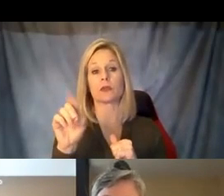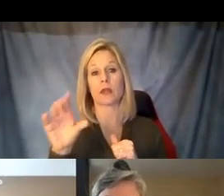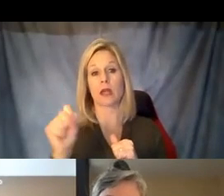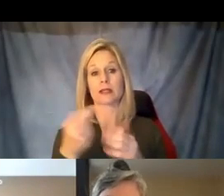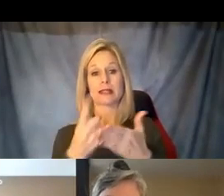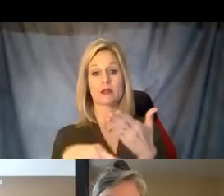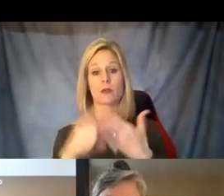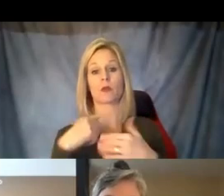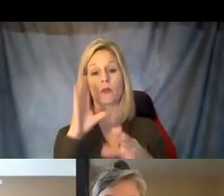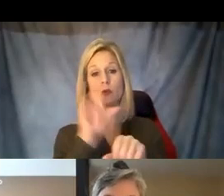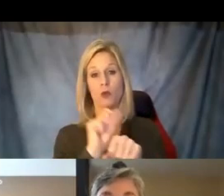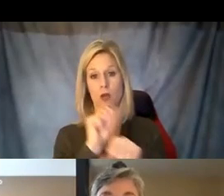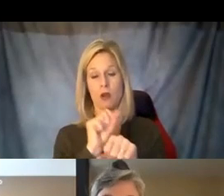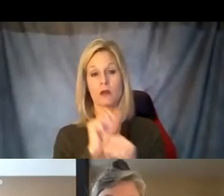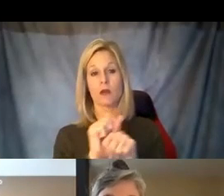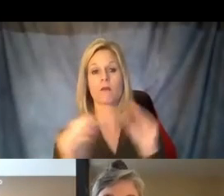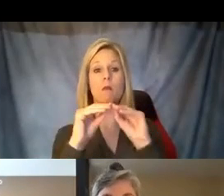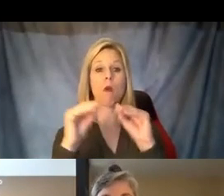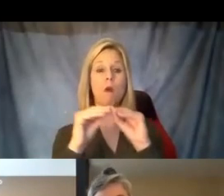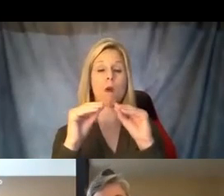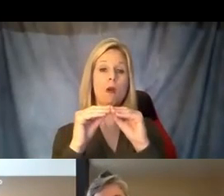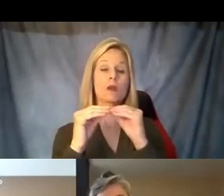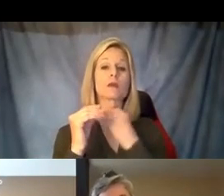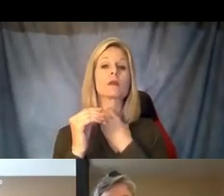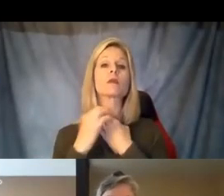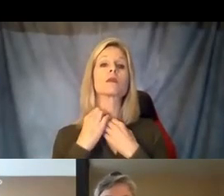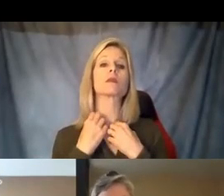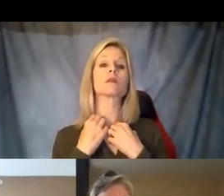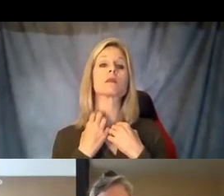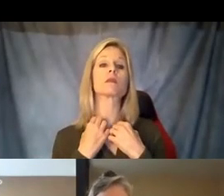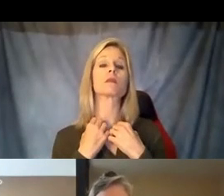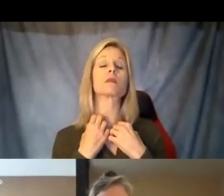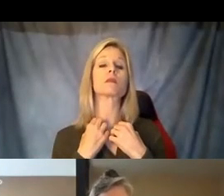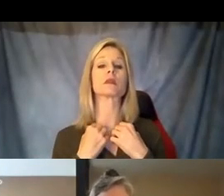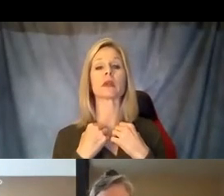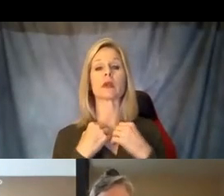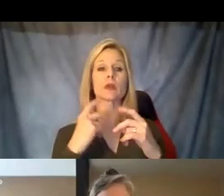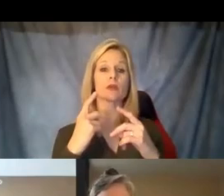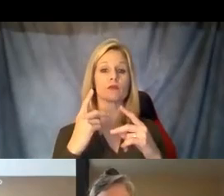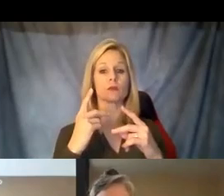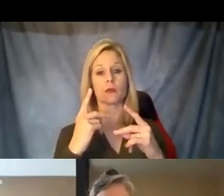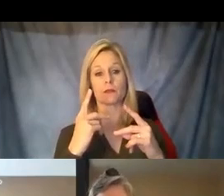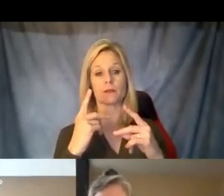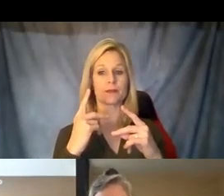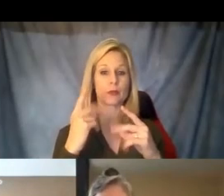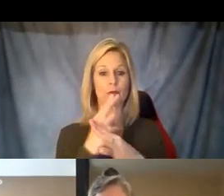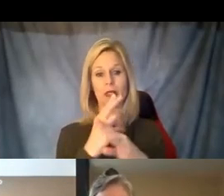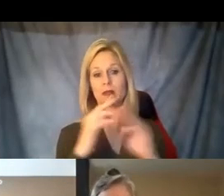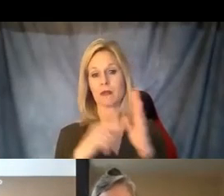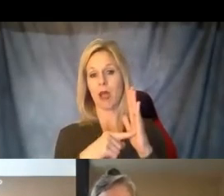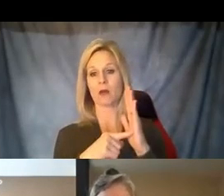going to work on more leveraging the model so that we're not trying to do it on our own, right? We're shifting a lot